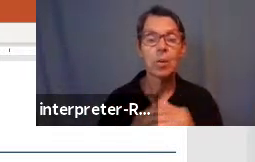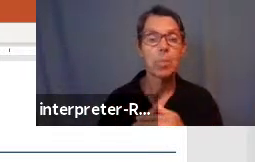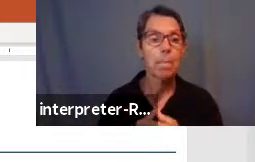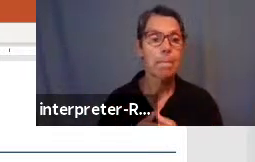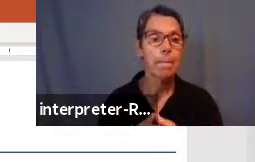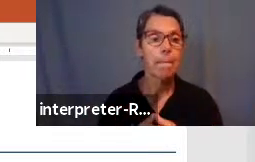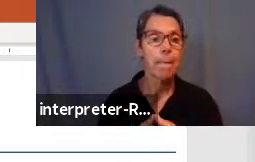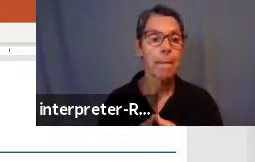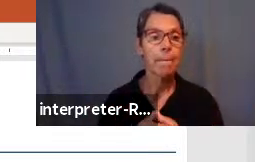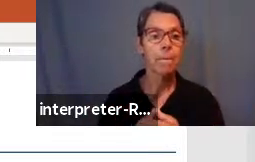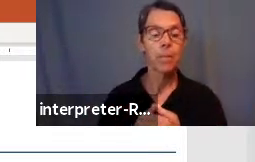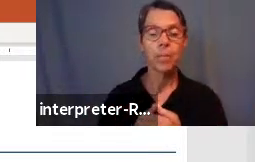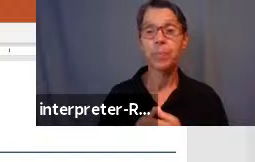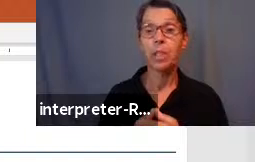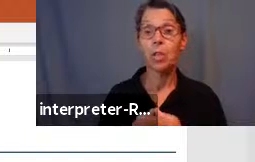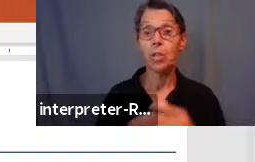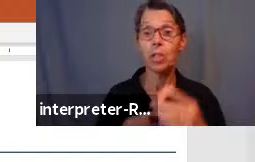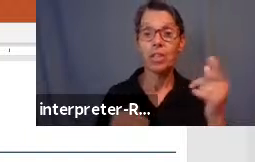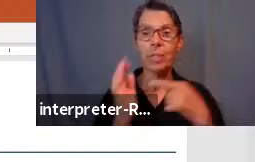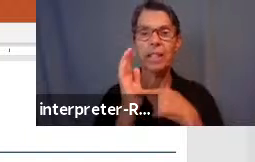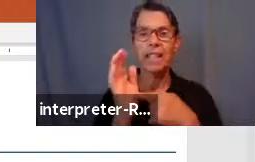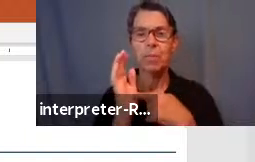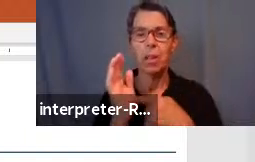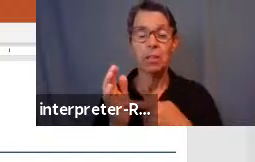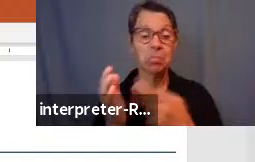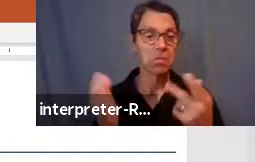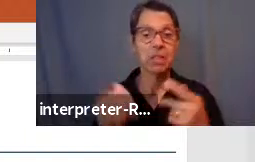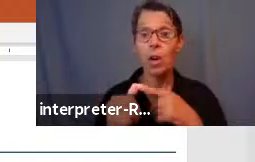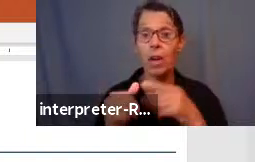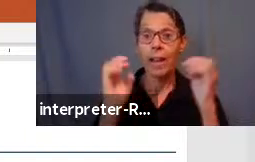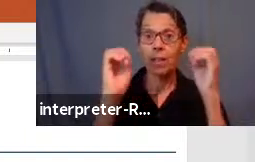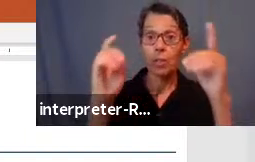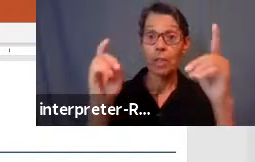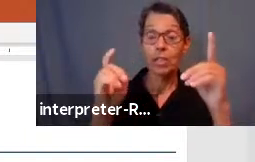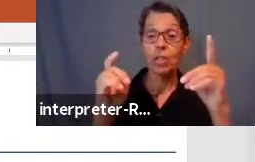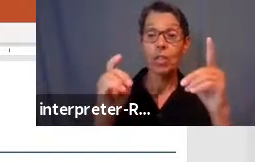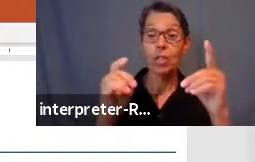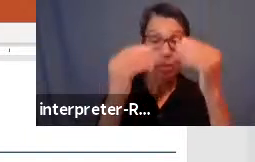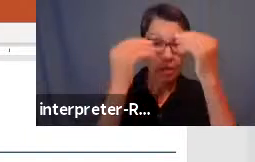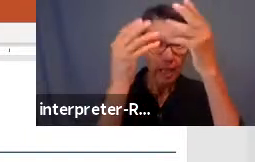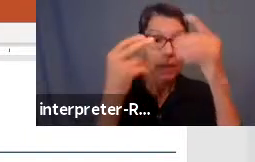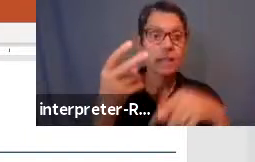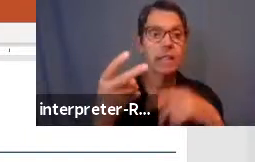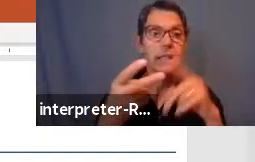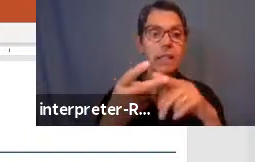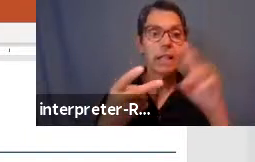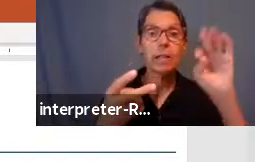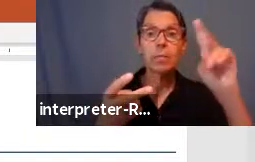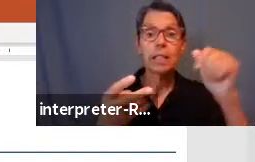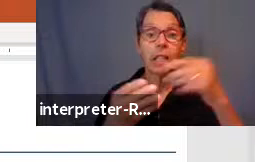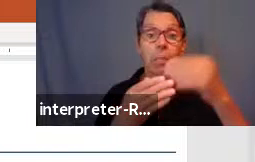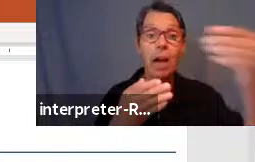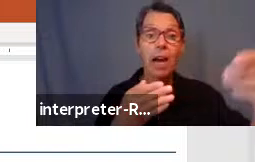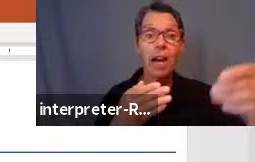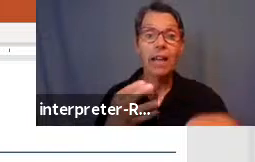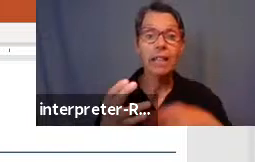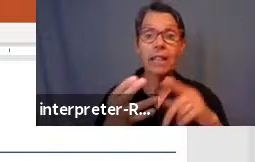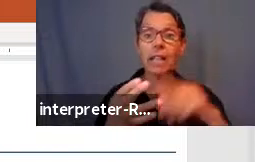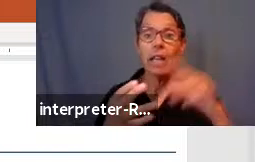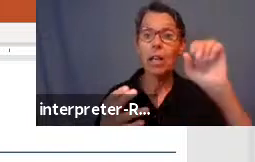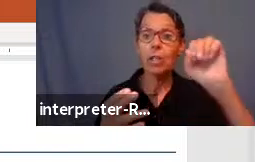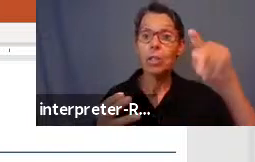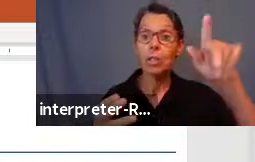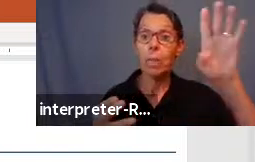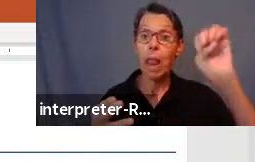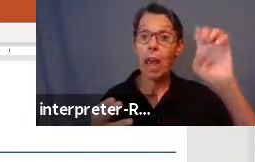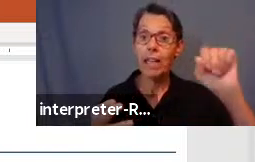some examples of uses for the funds are educational campaigns, media buys, supplies to help support